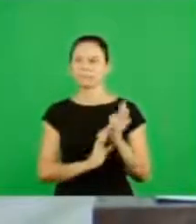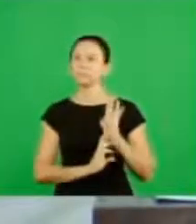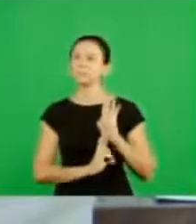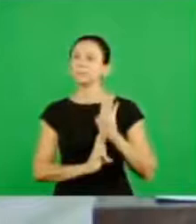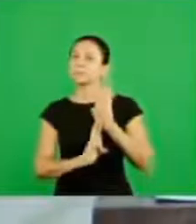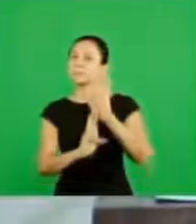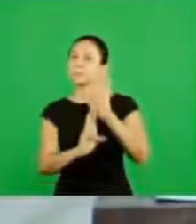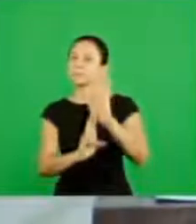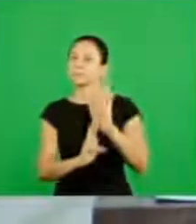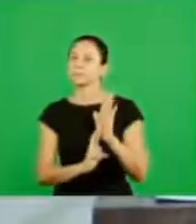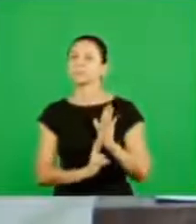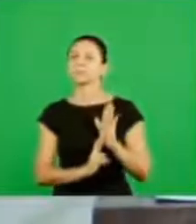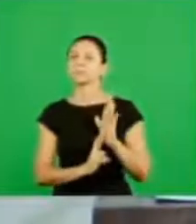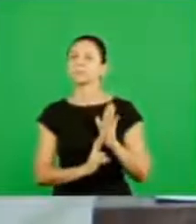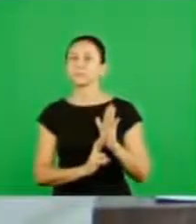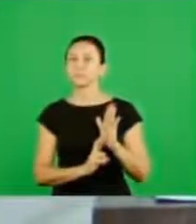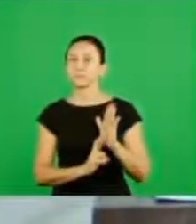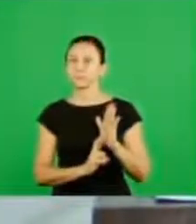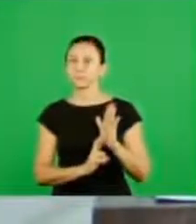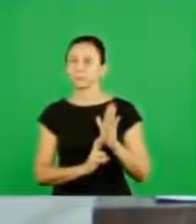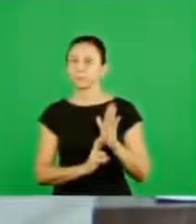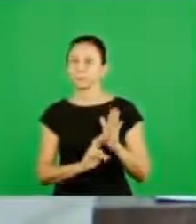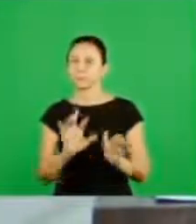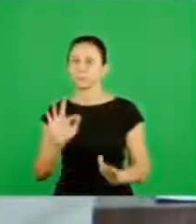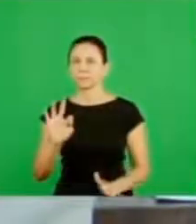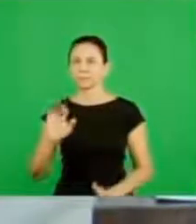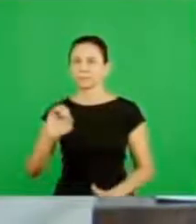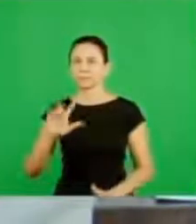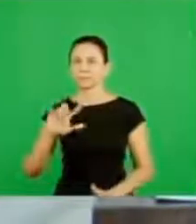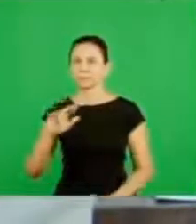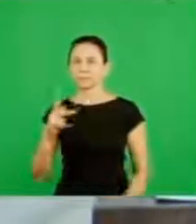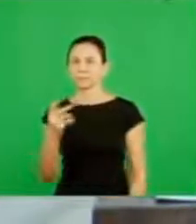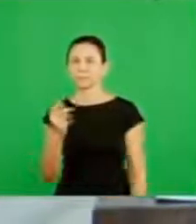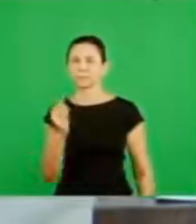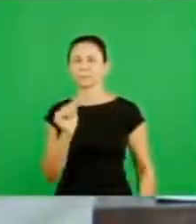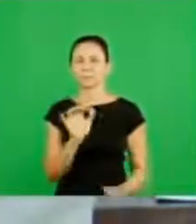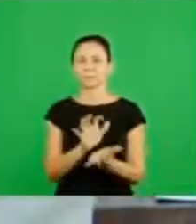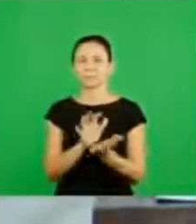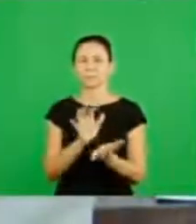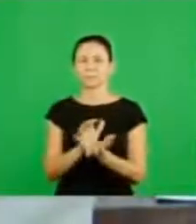John Americo, with his wife, is here present, representing.